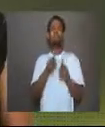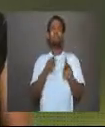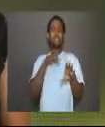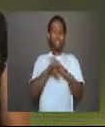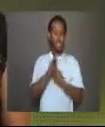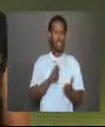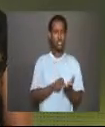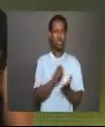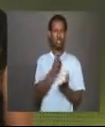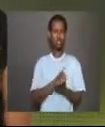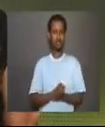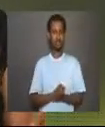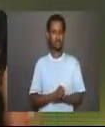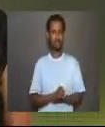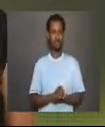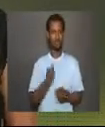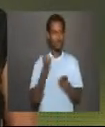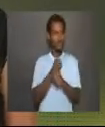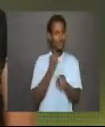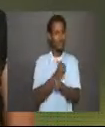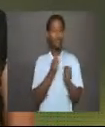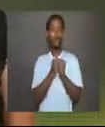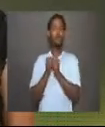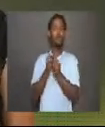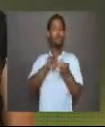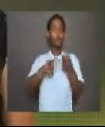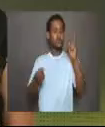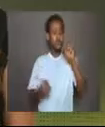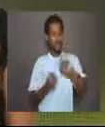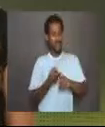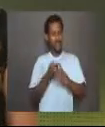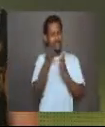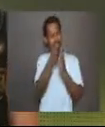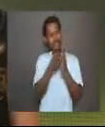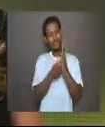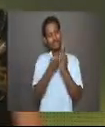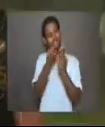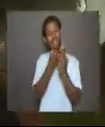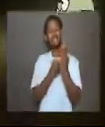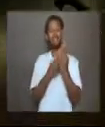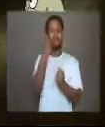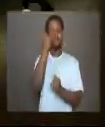democracy? Work with a partner to write down a list of ideas.